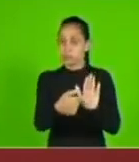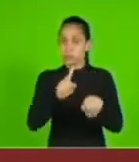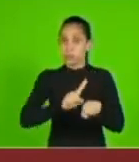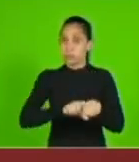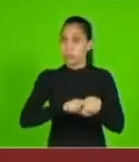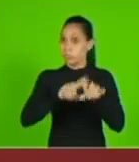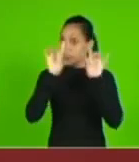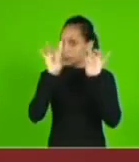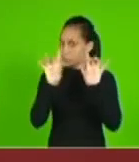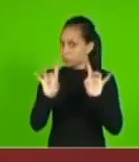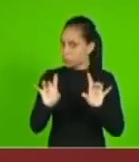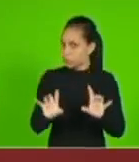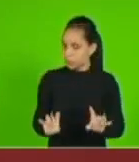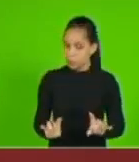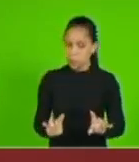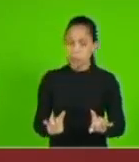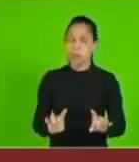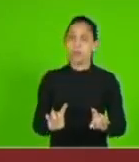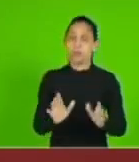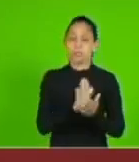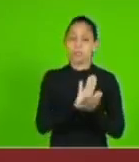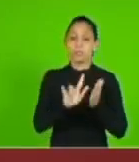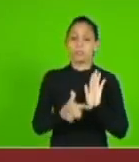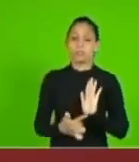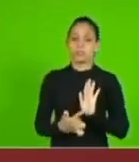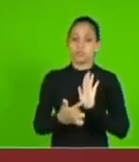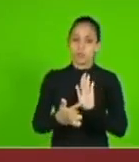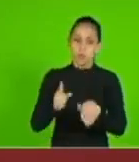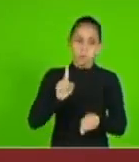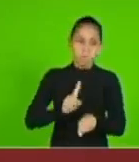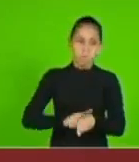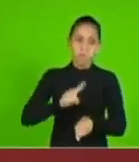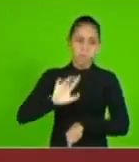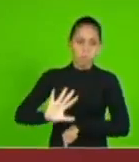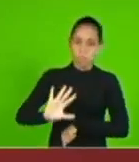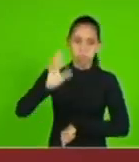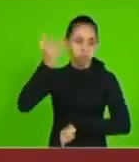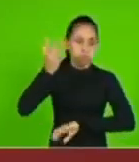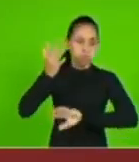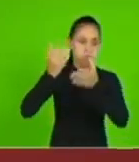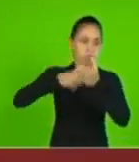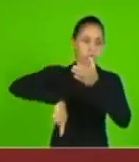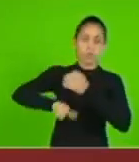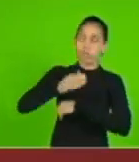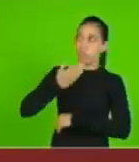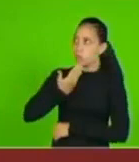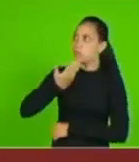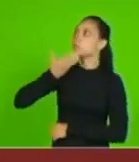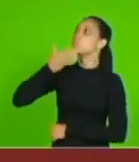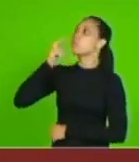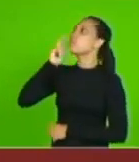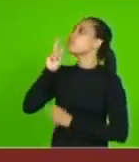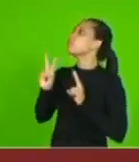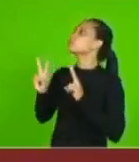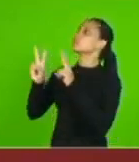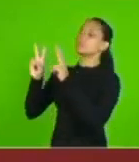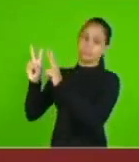Look. Now, when these things begin to happen, look up and lift up your